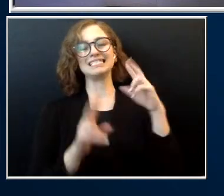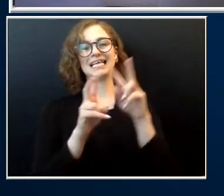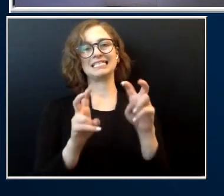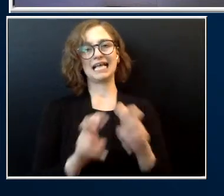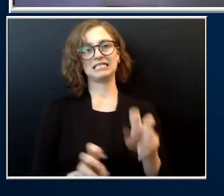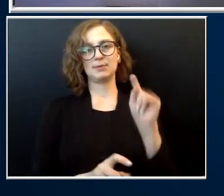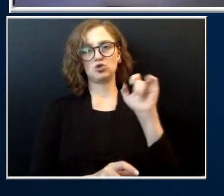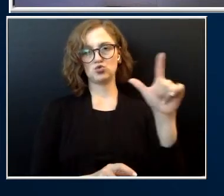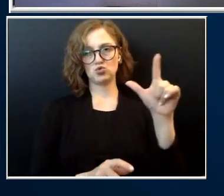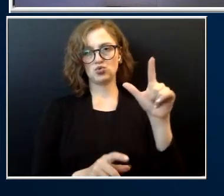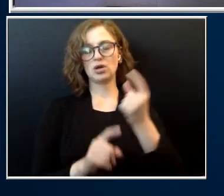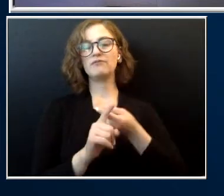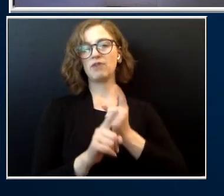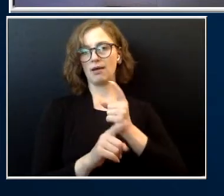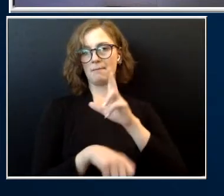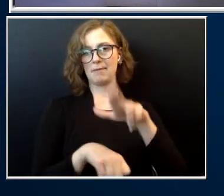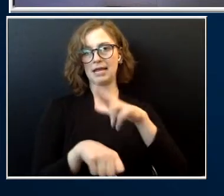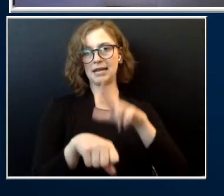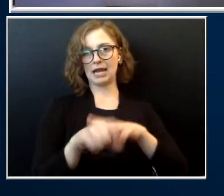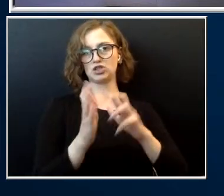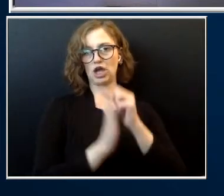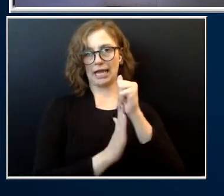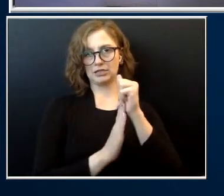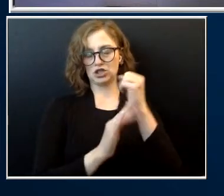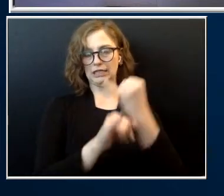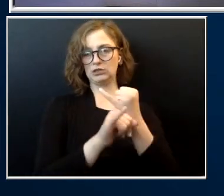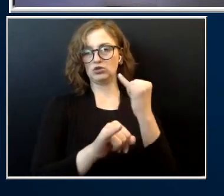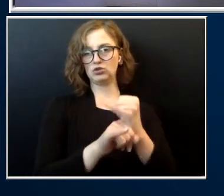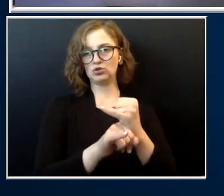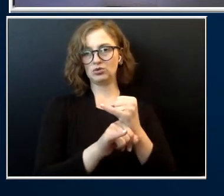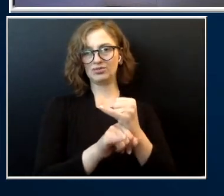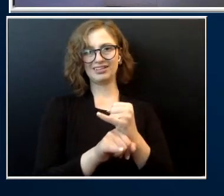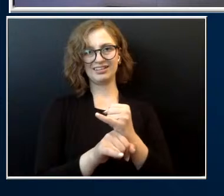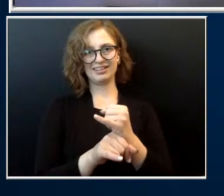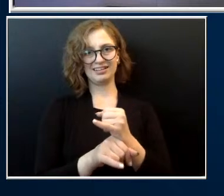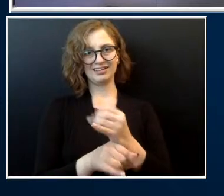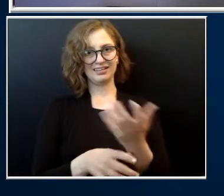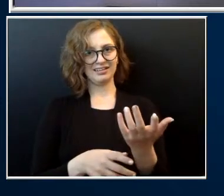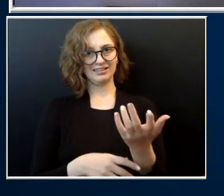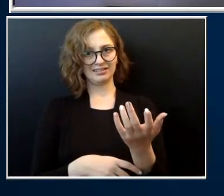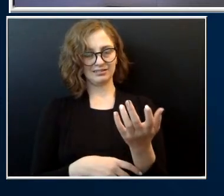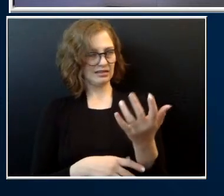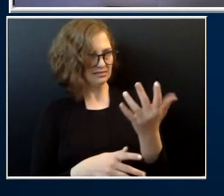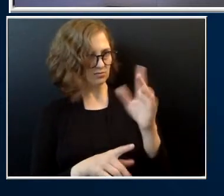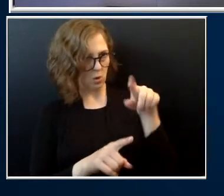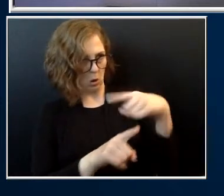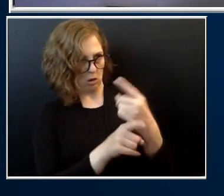Cancer Institute, because she wants to know, is it just to help doctors or can anyone use it?